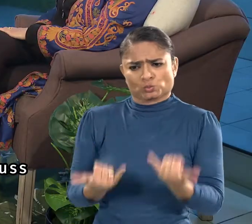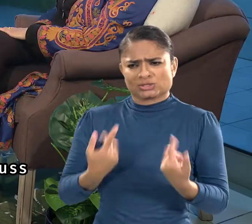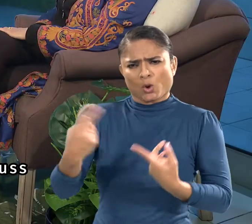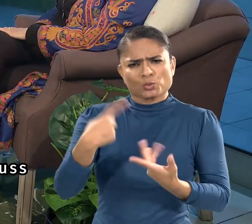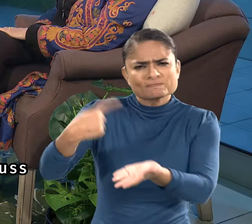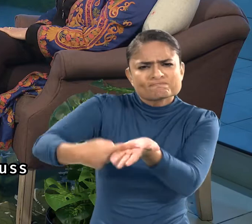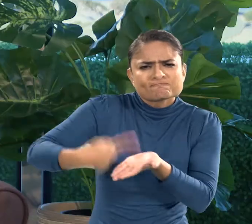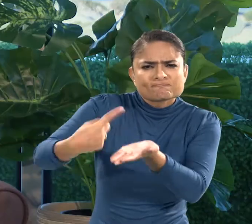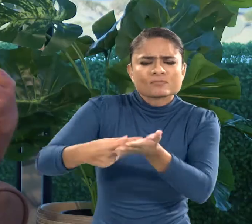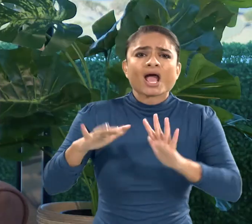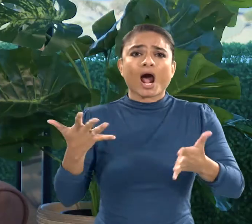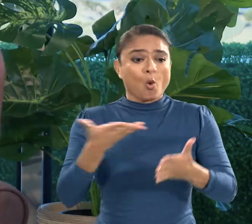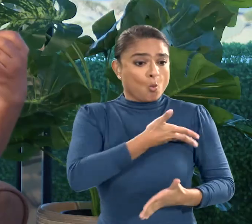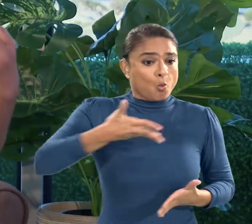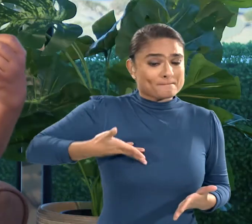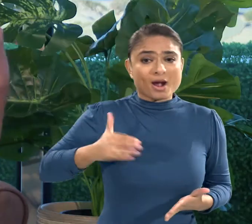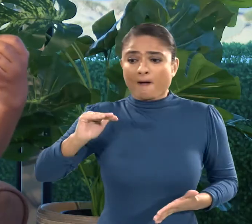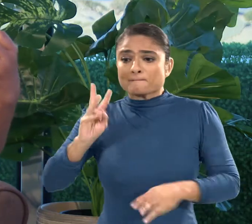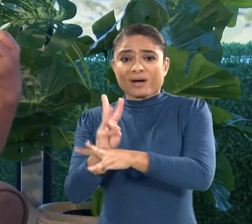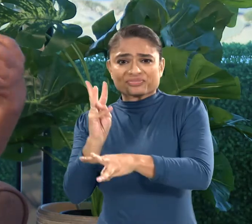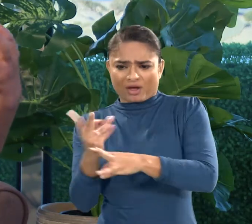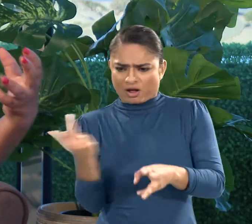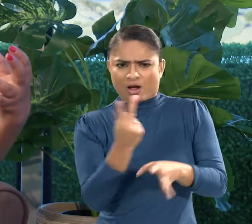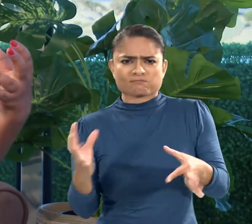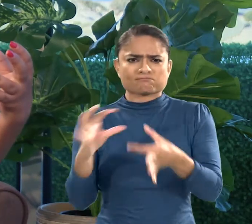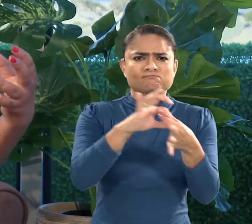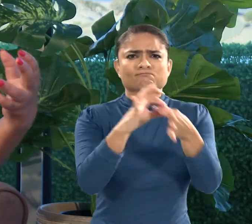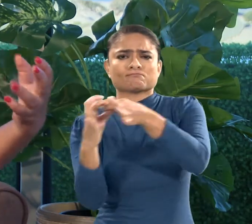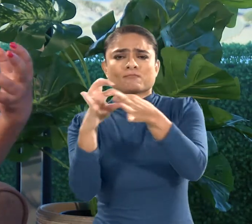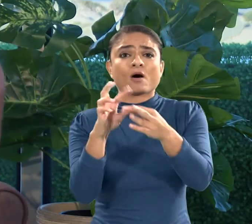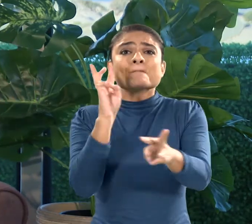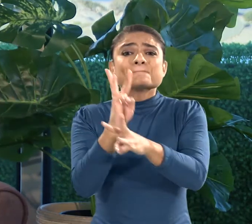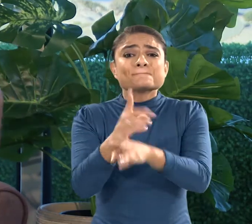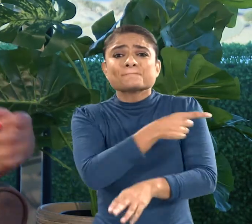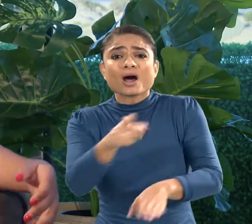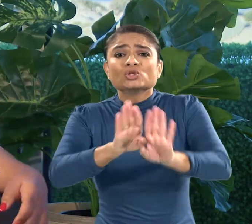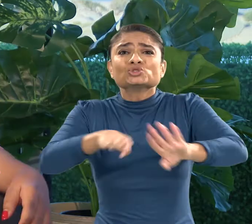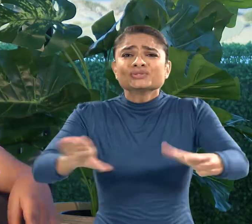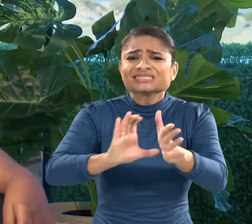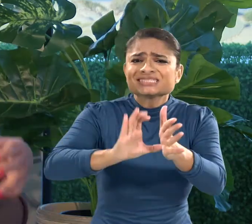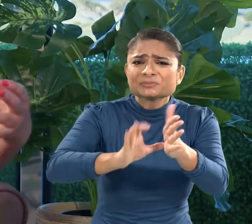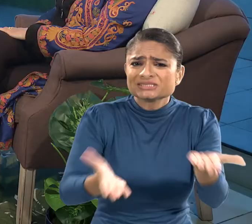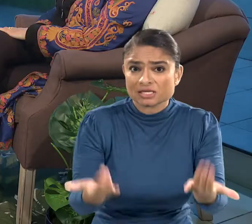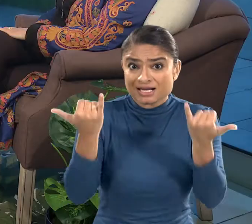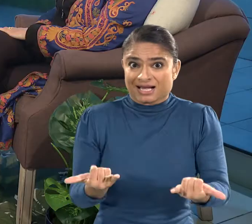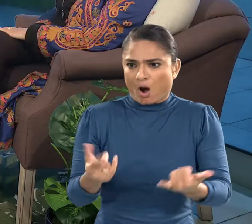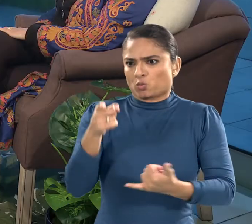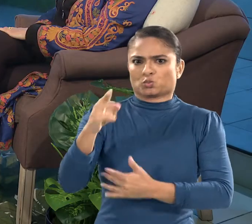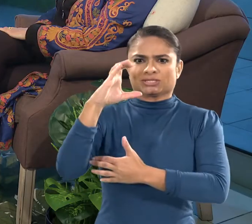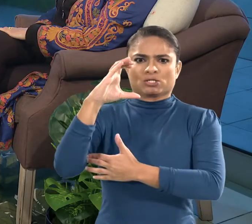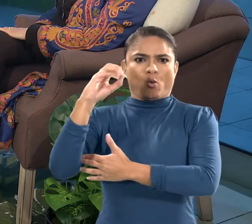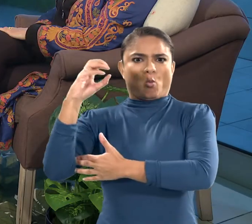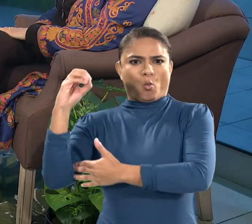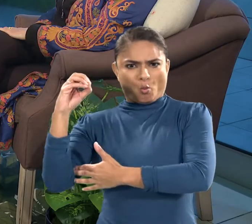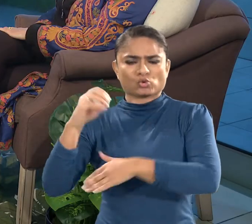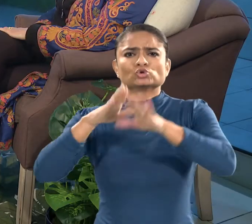are here to discuss how we can celebrate womanhood and motherhood of mothers of kids with disabilities. Now, you are the